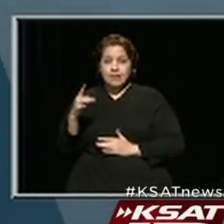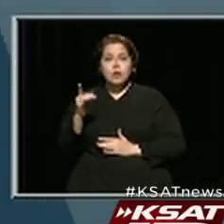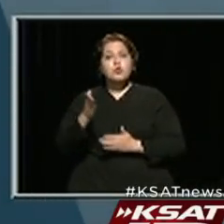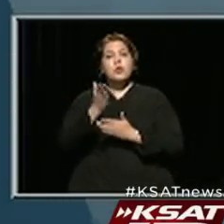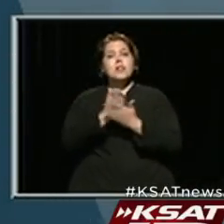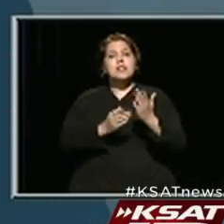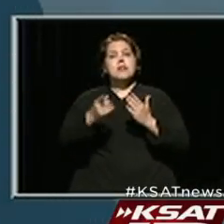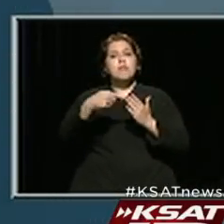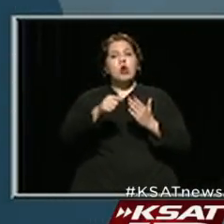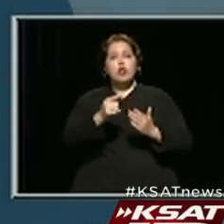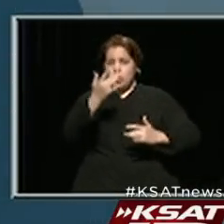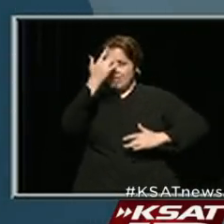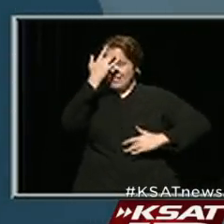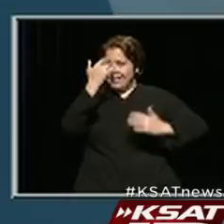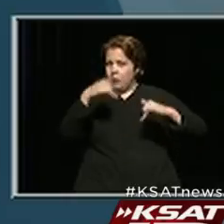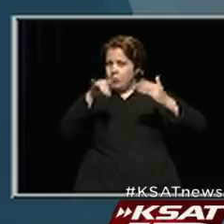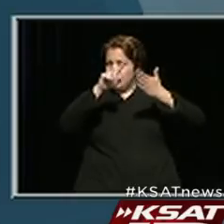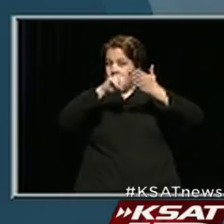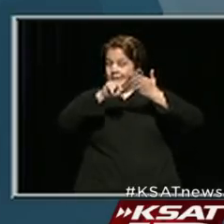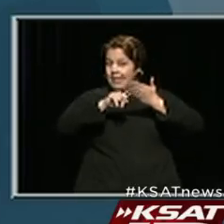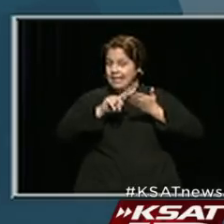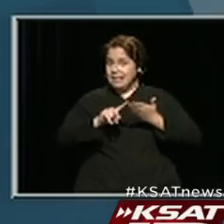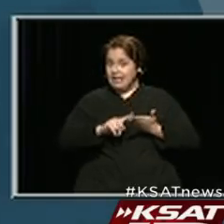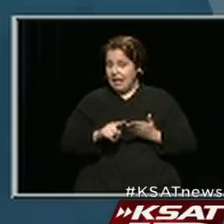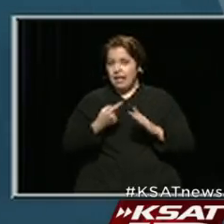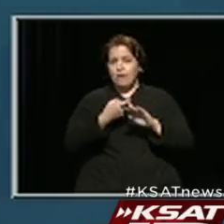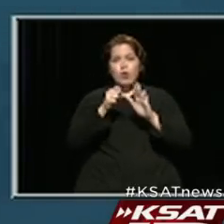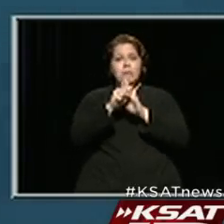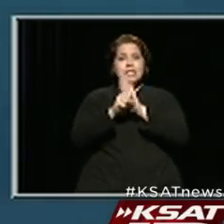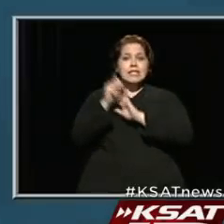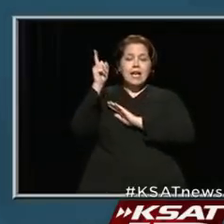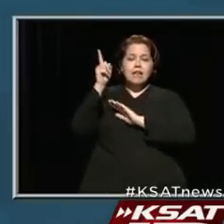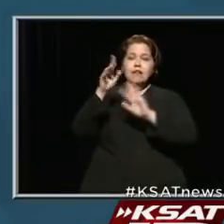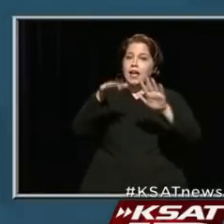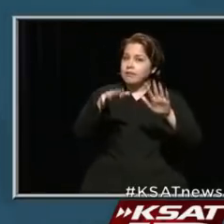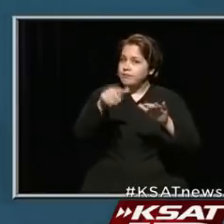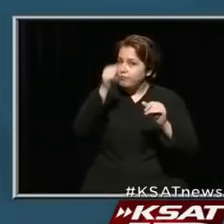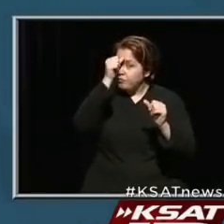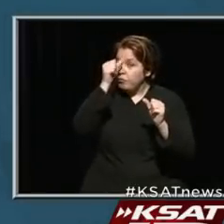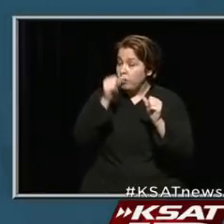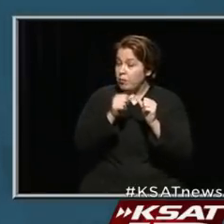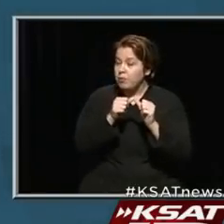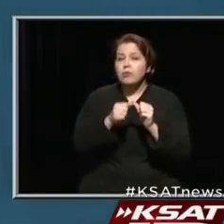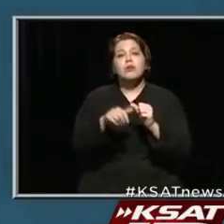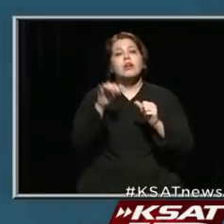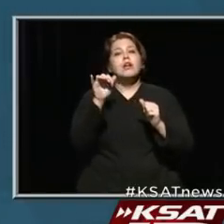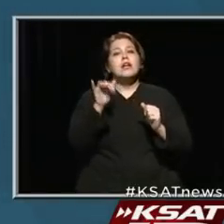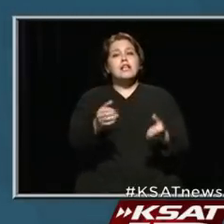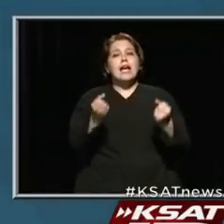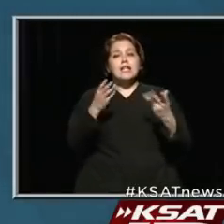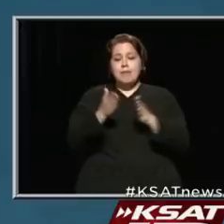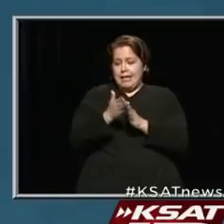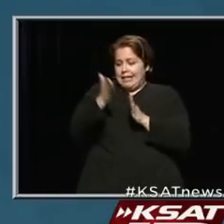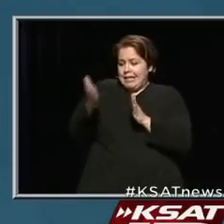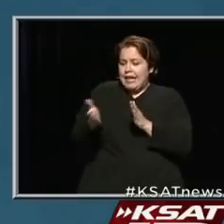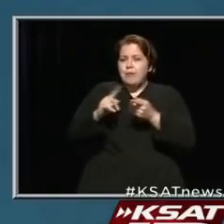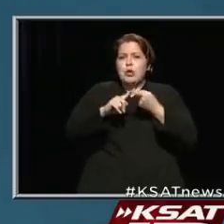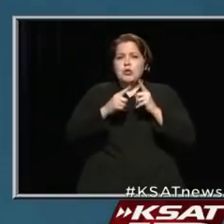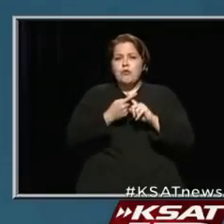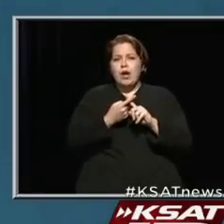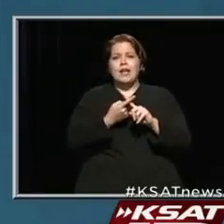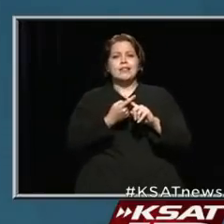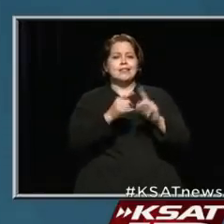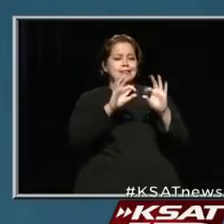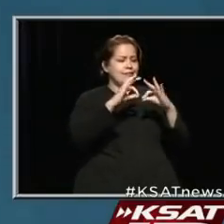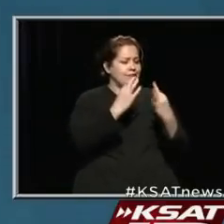those cases under investigation from the state. And bear in mind that is a number of neighbors and friends and colleagues and